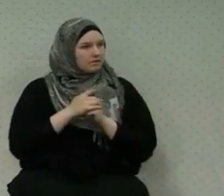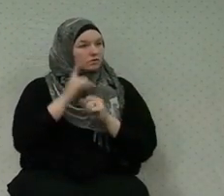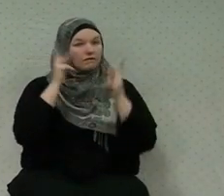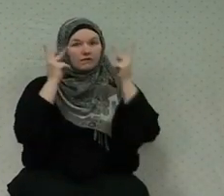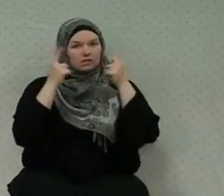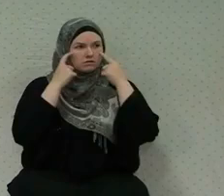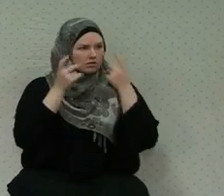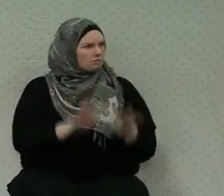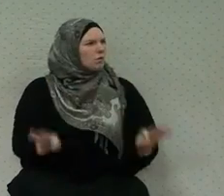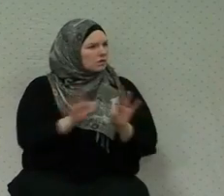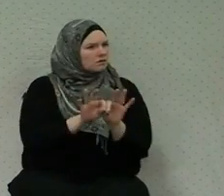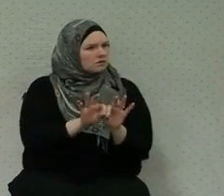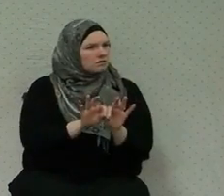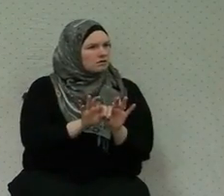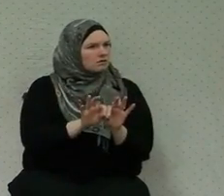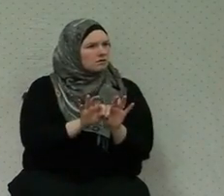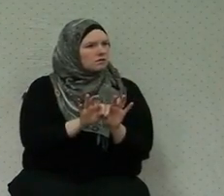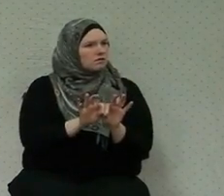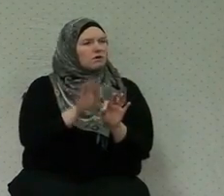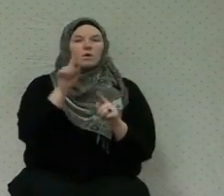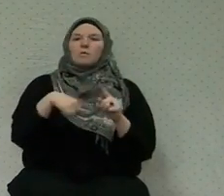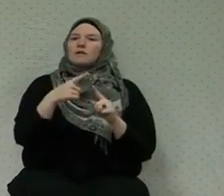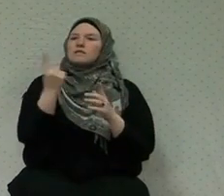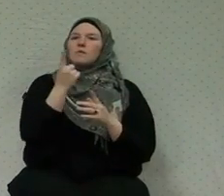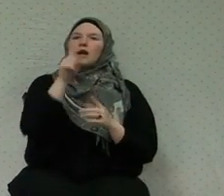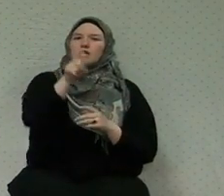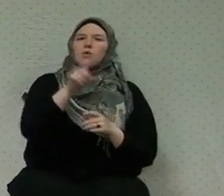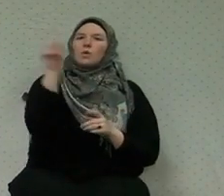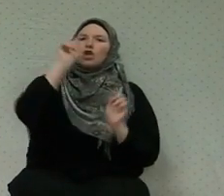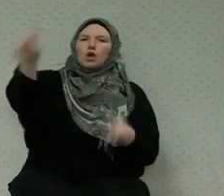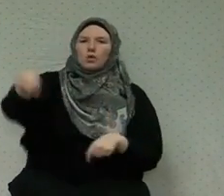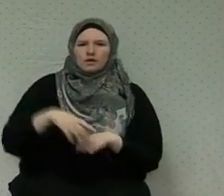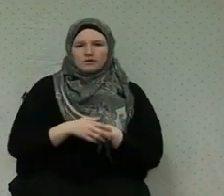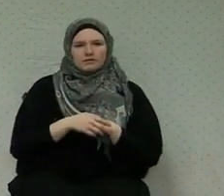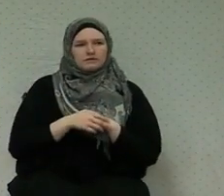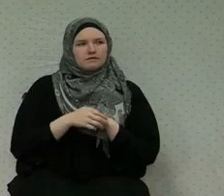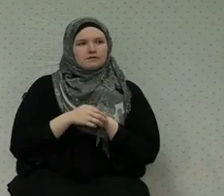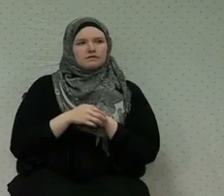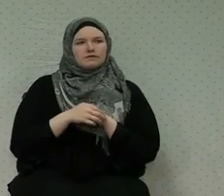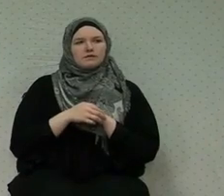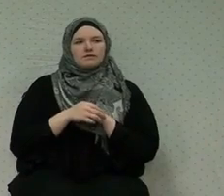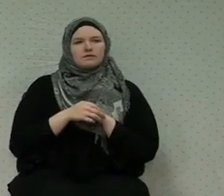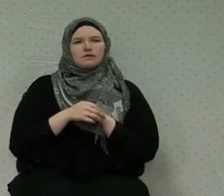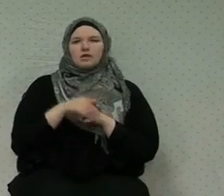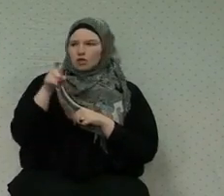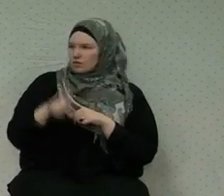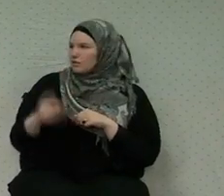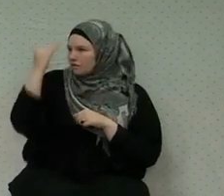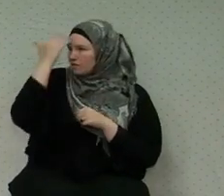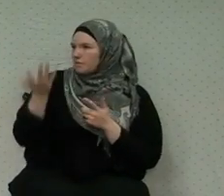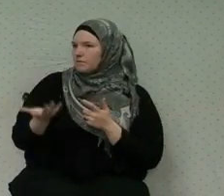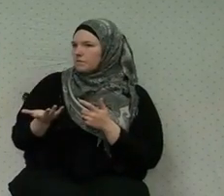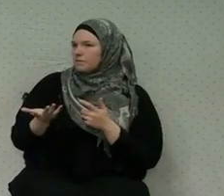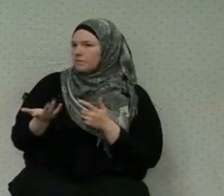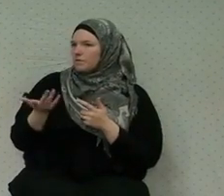is important. When somebody asks you, where are you going? You need to know